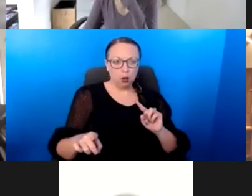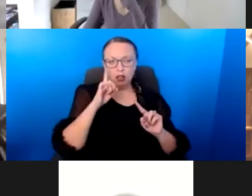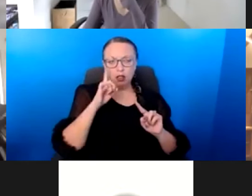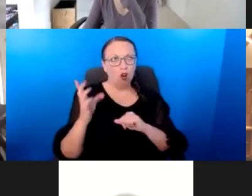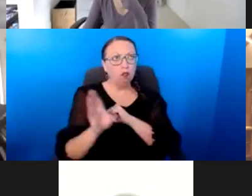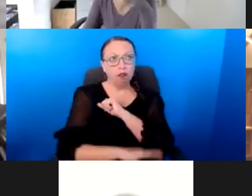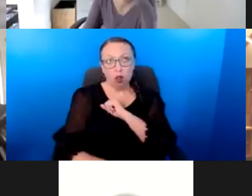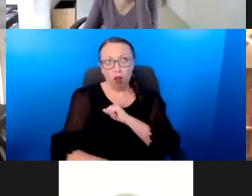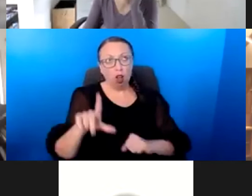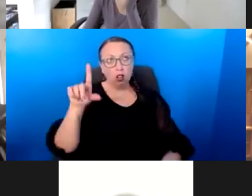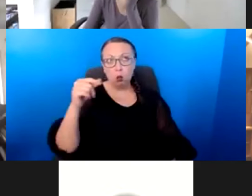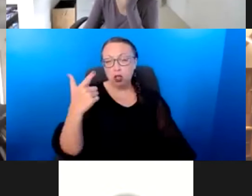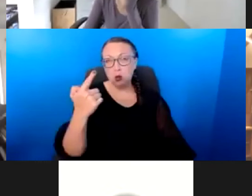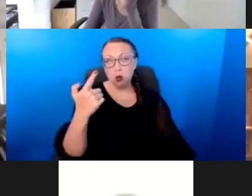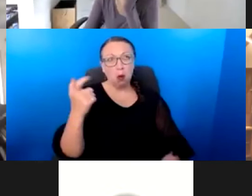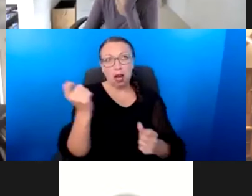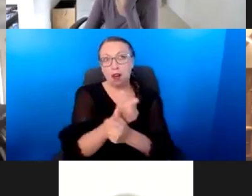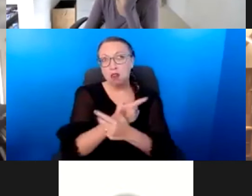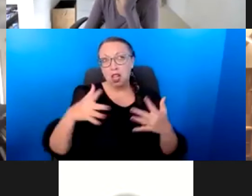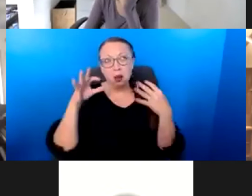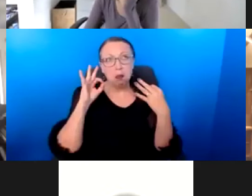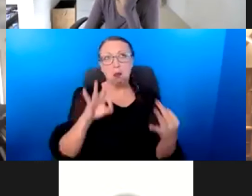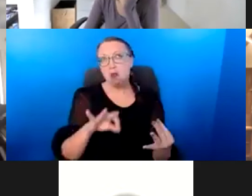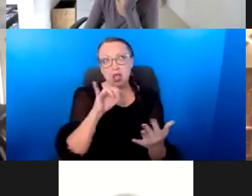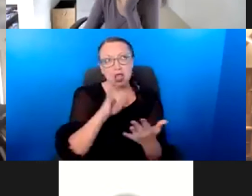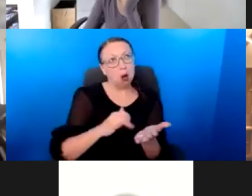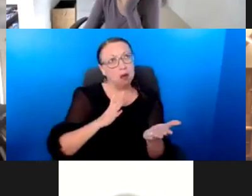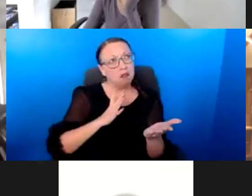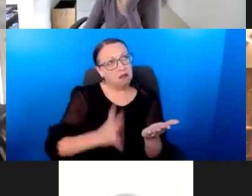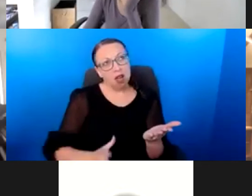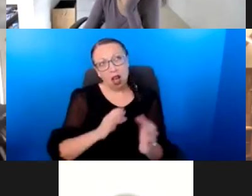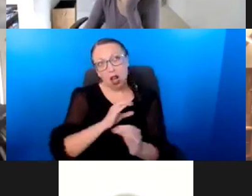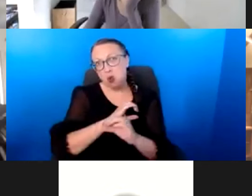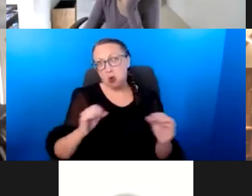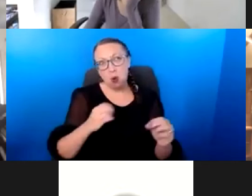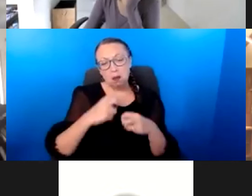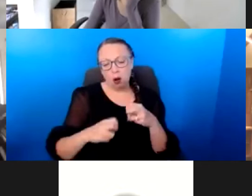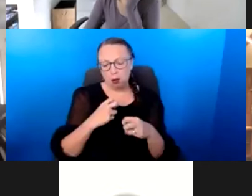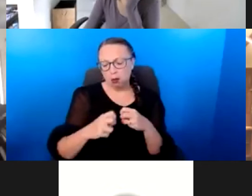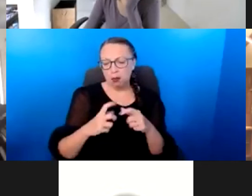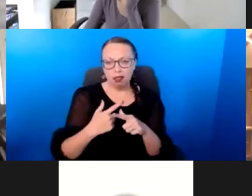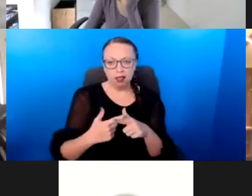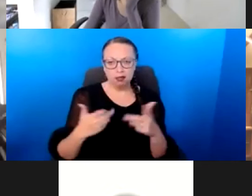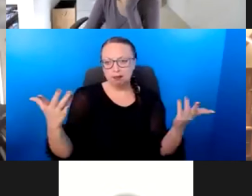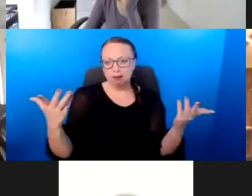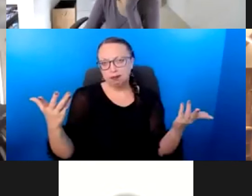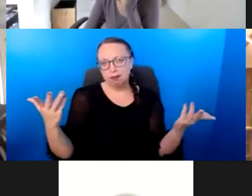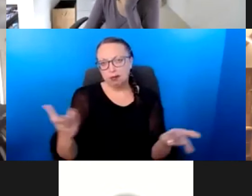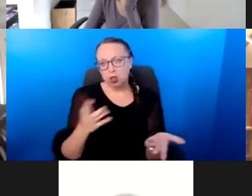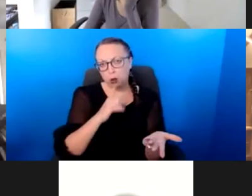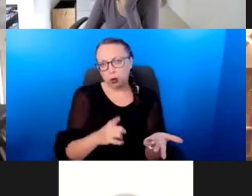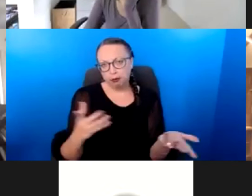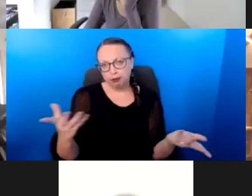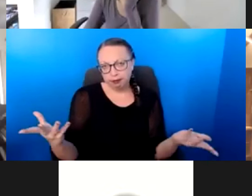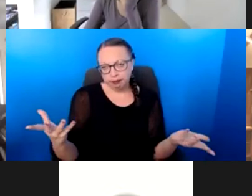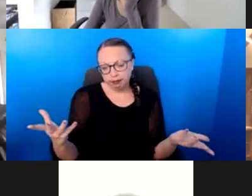of 2021? I could not be visiting by then. But here we are. So I'm very